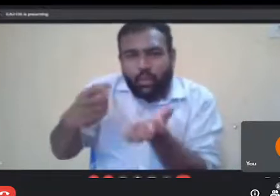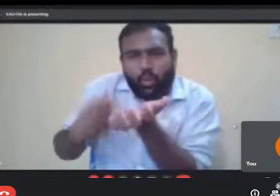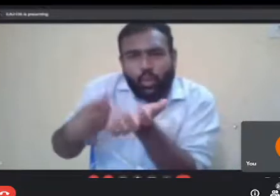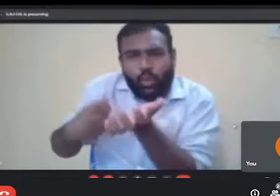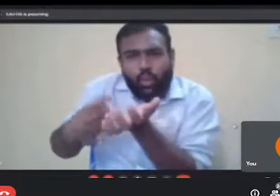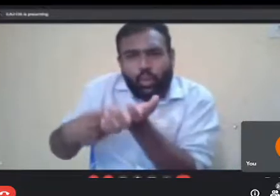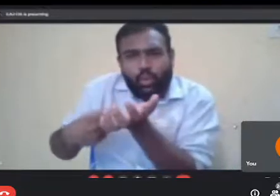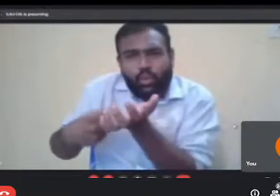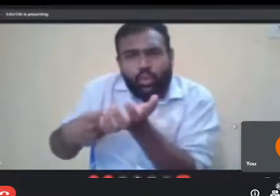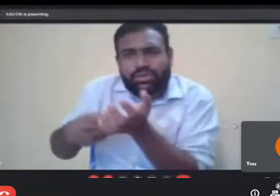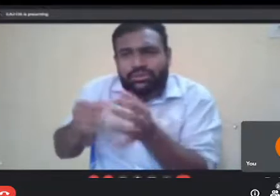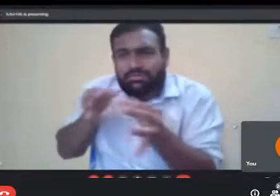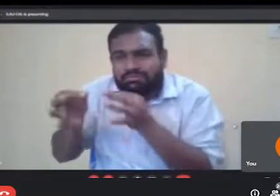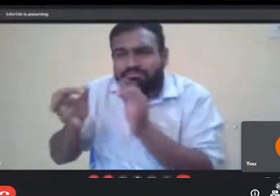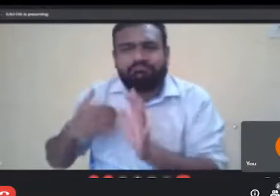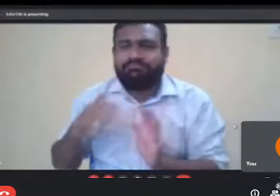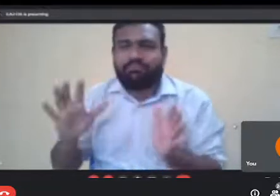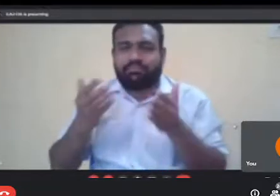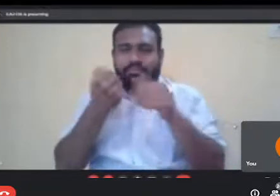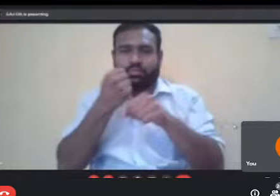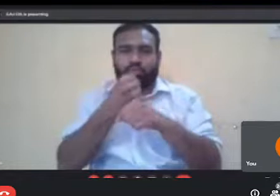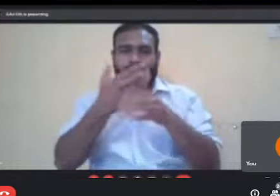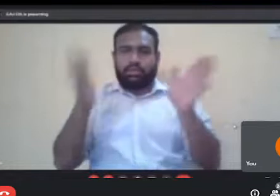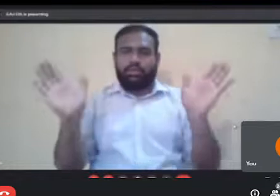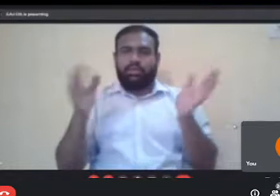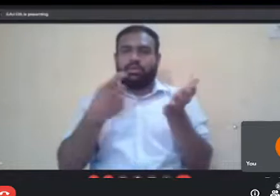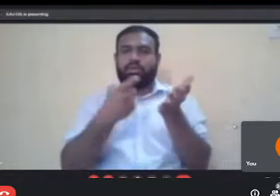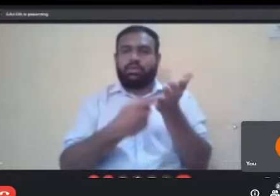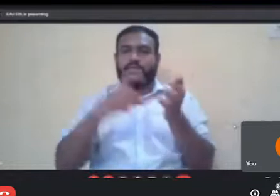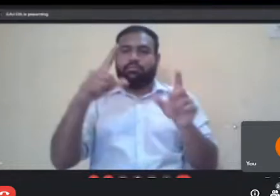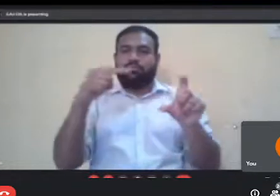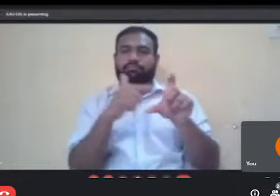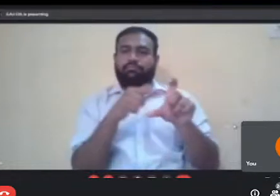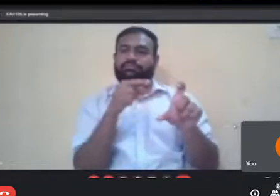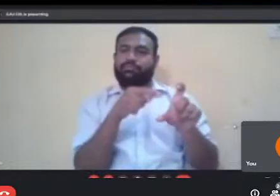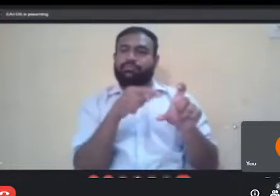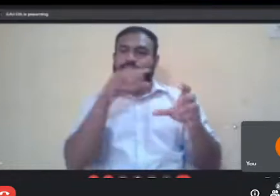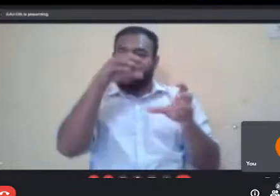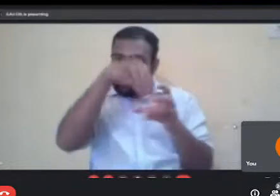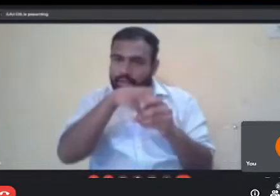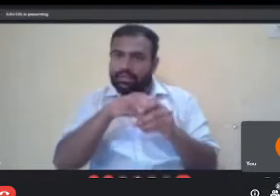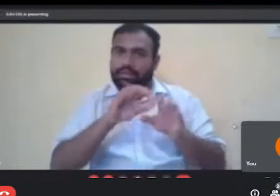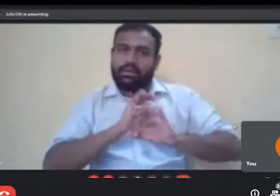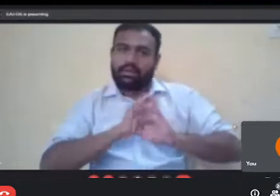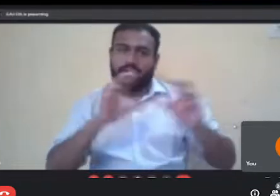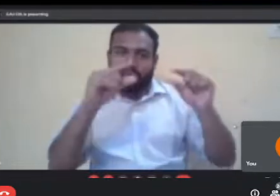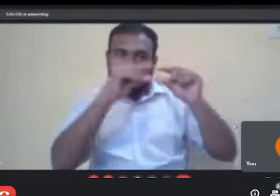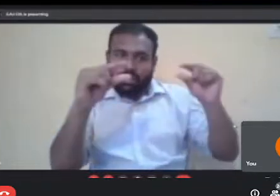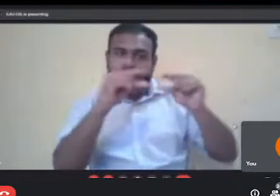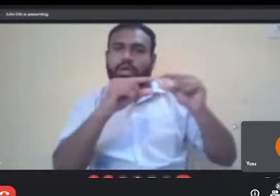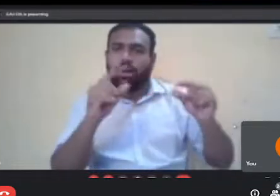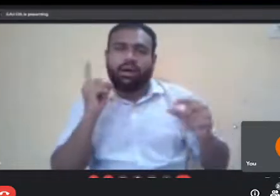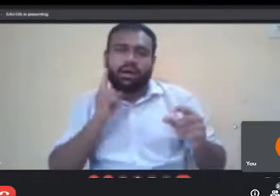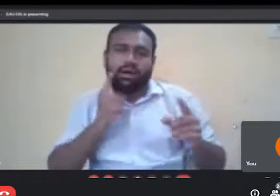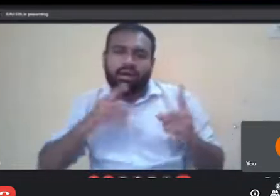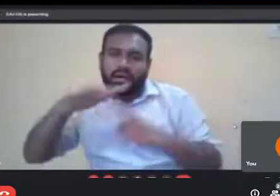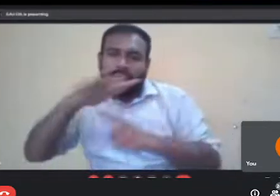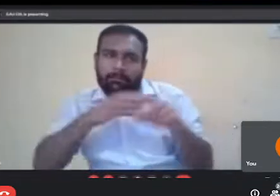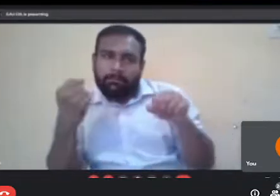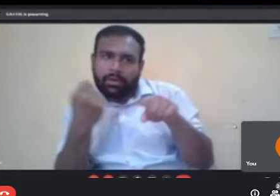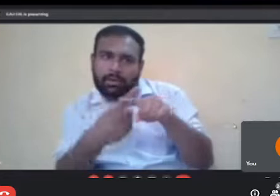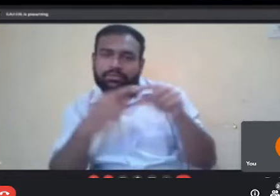real life English. And there are no rules. It's really open. Whatever the child sees, wherever they see